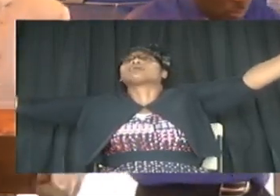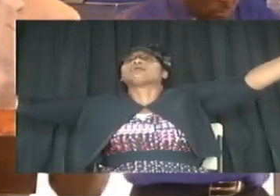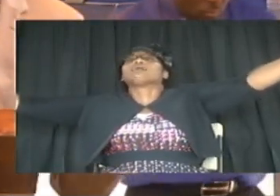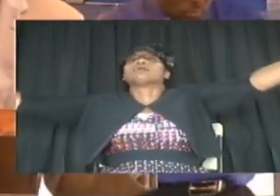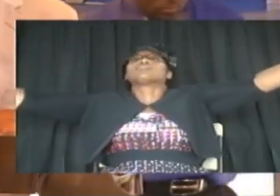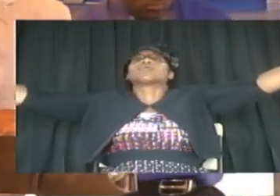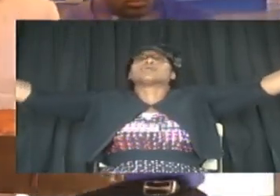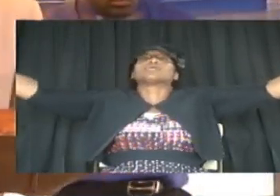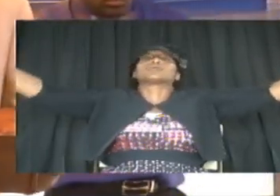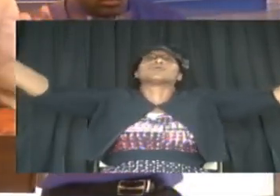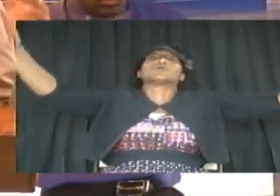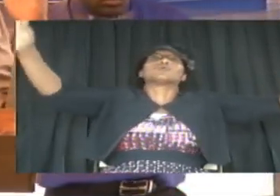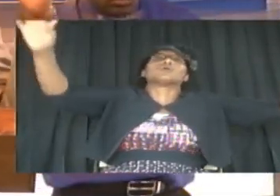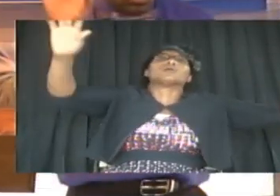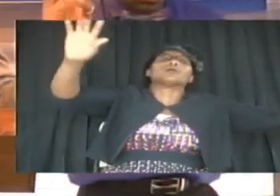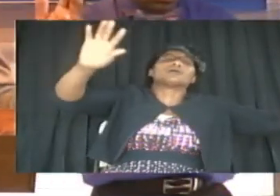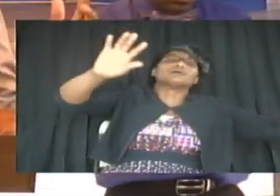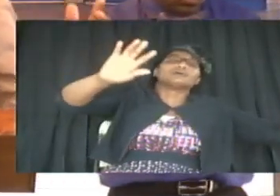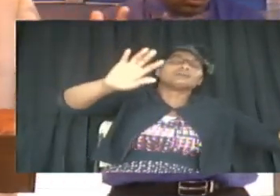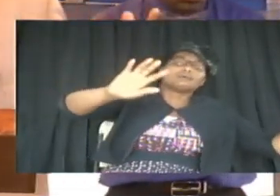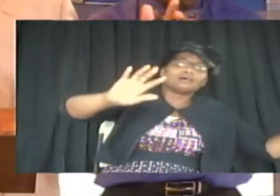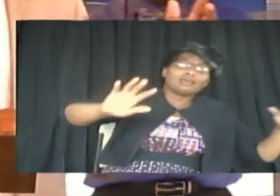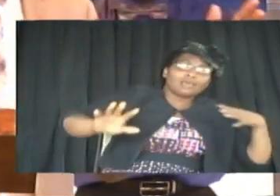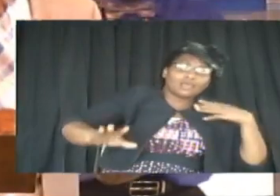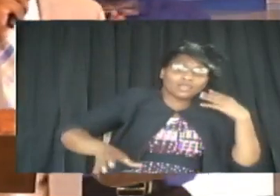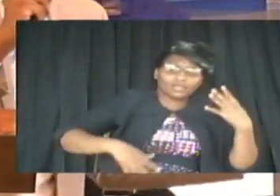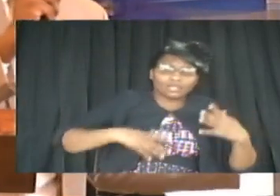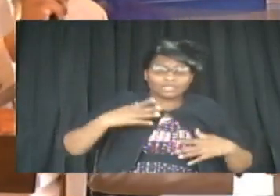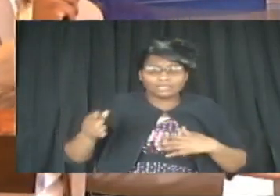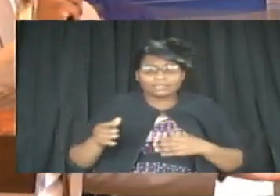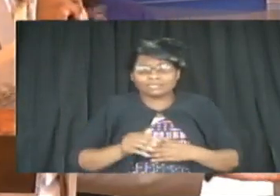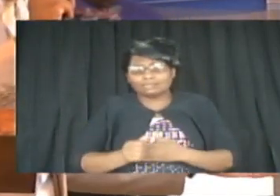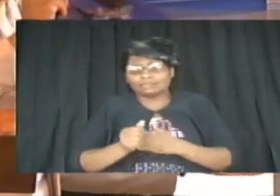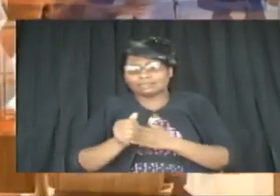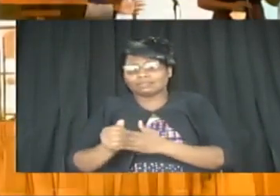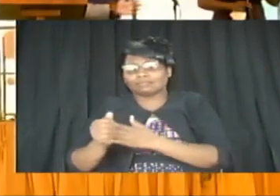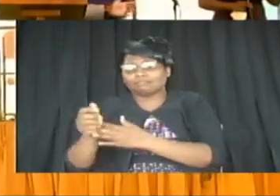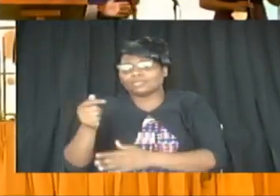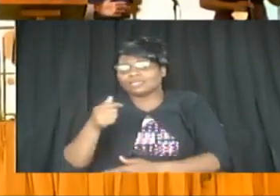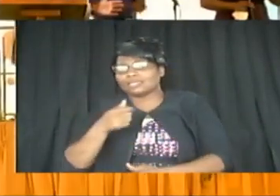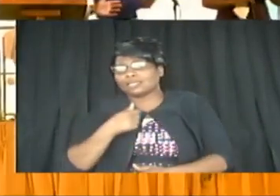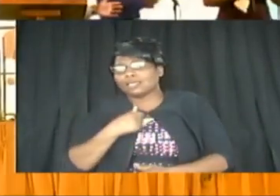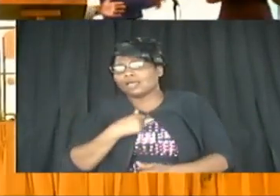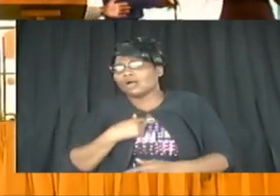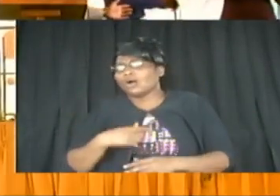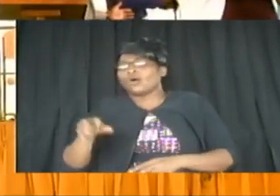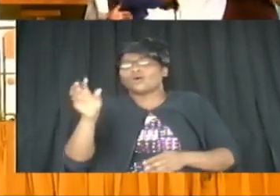I want to encourage somebody one more time with this song. It says, He leadeth me.